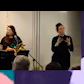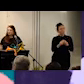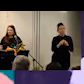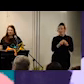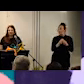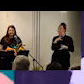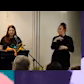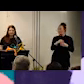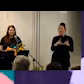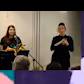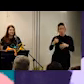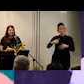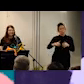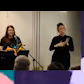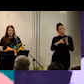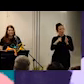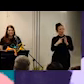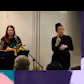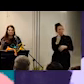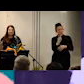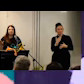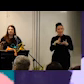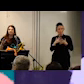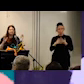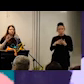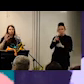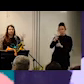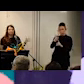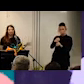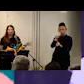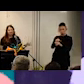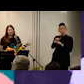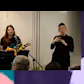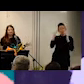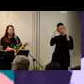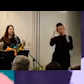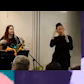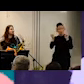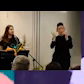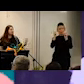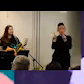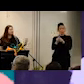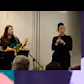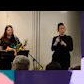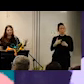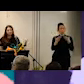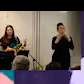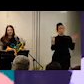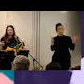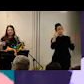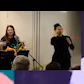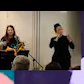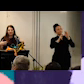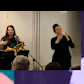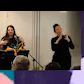mice to learn more about autism and social anxiety. And so today I'm going to just give some really broad insights into how we think about